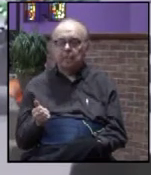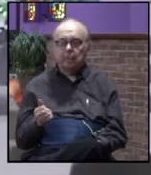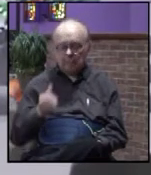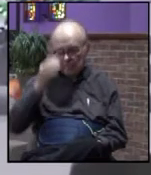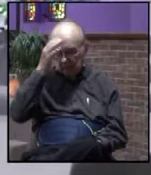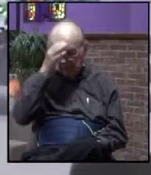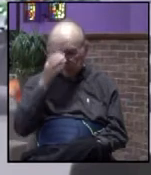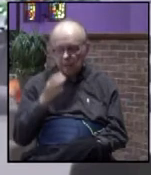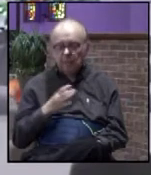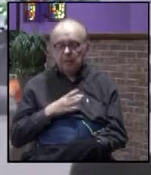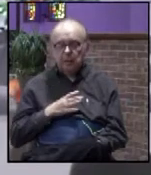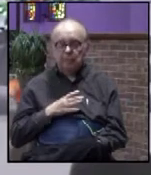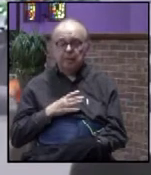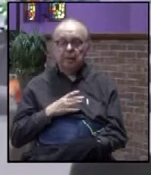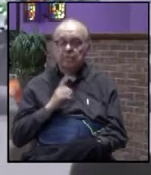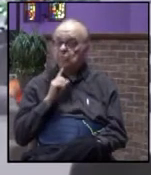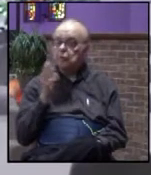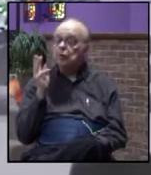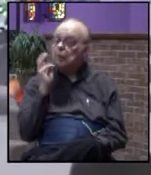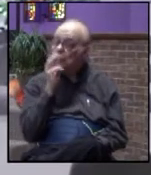are, they're weird.